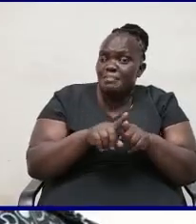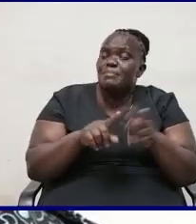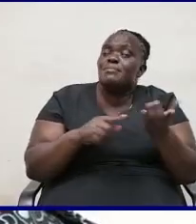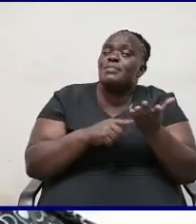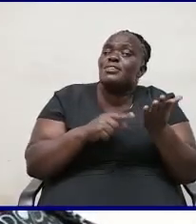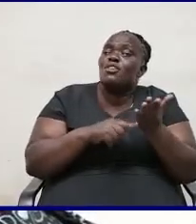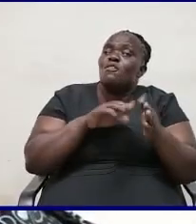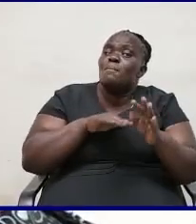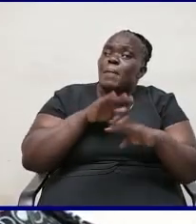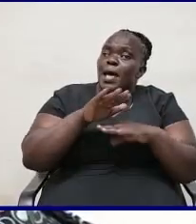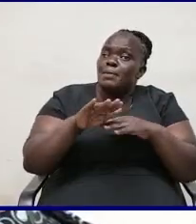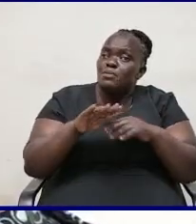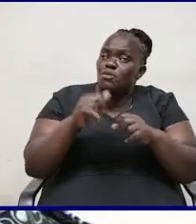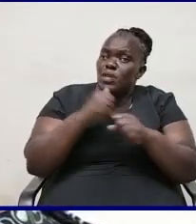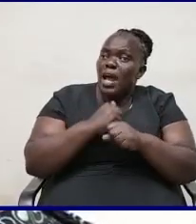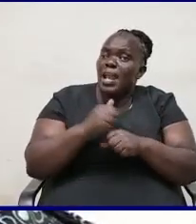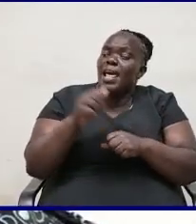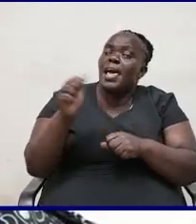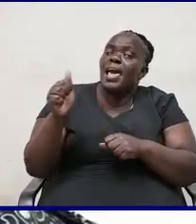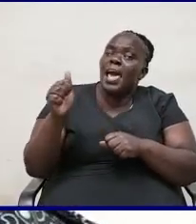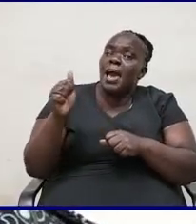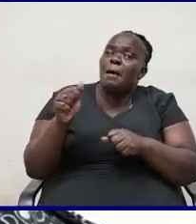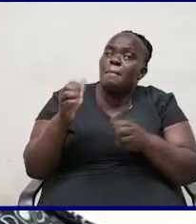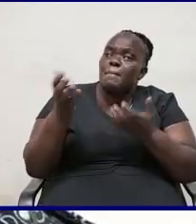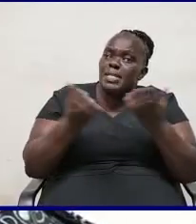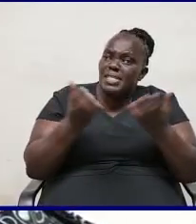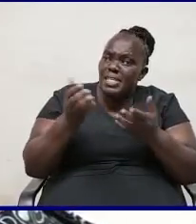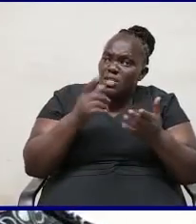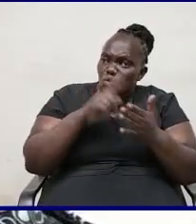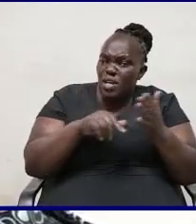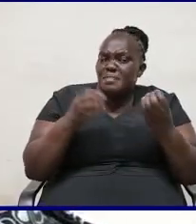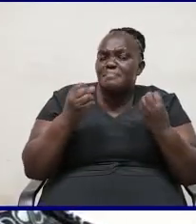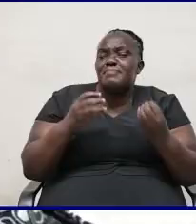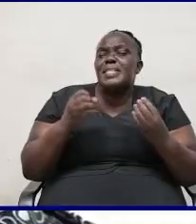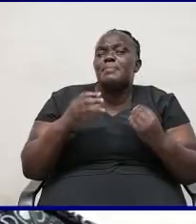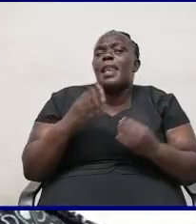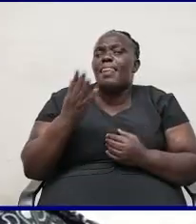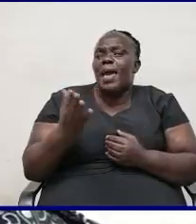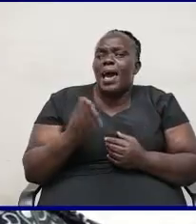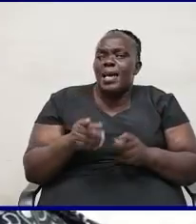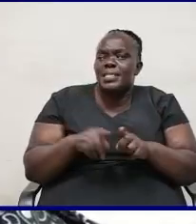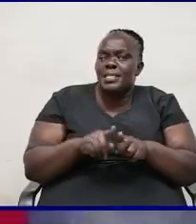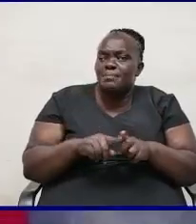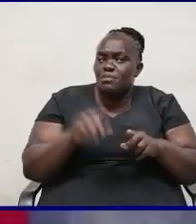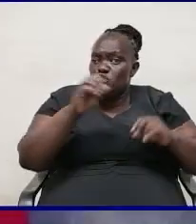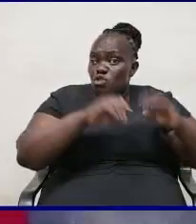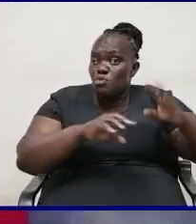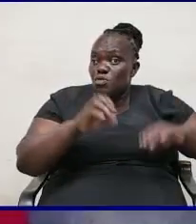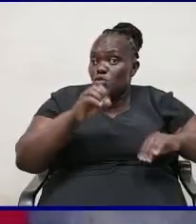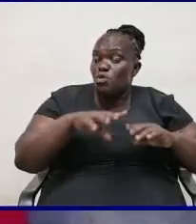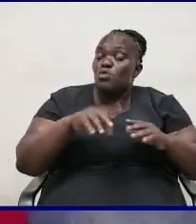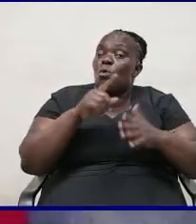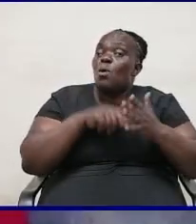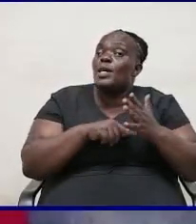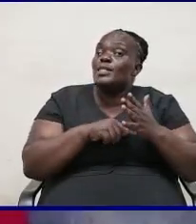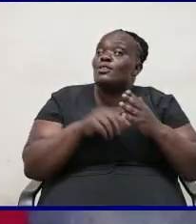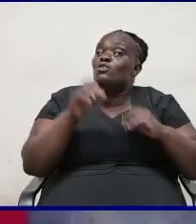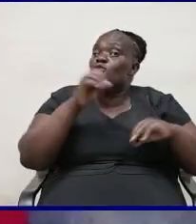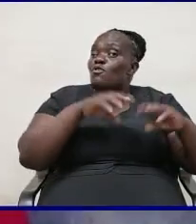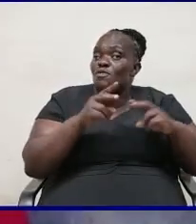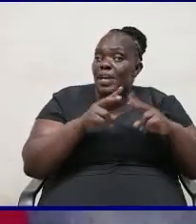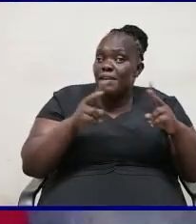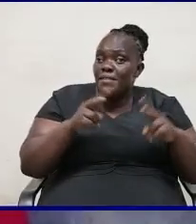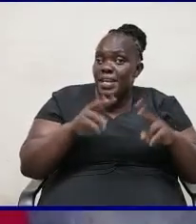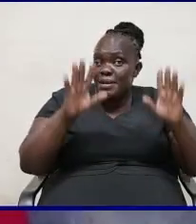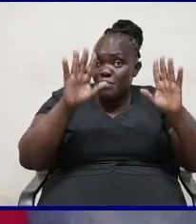digital platform that actually does the Airbnb business, and so there are so many of them. They have contributed. Of course, their contribution is